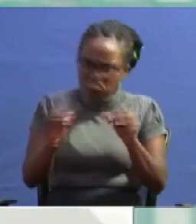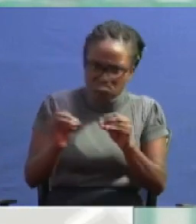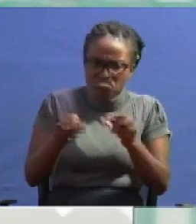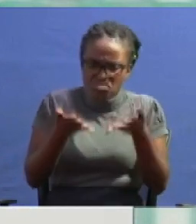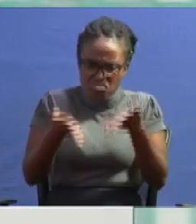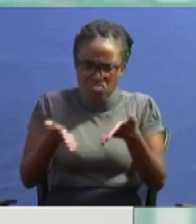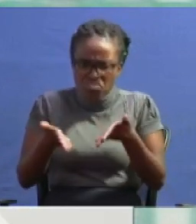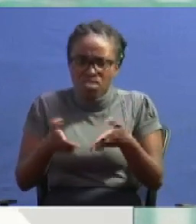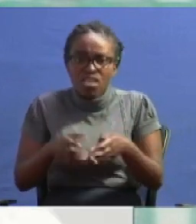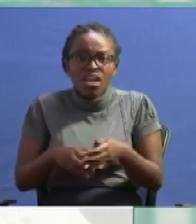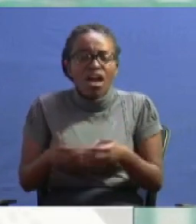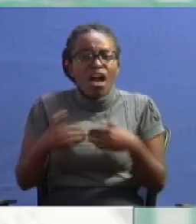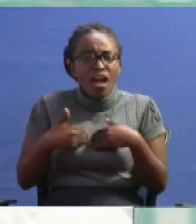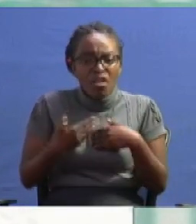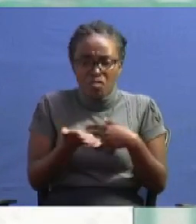the language of their master.